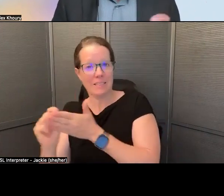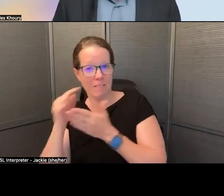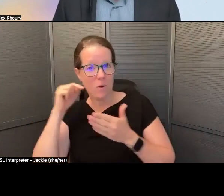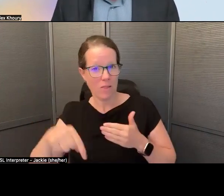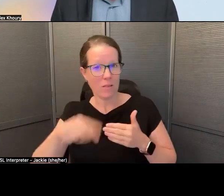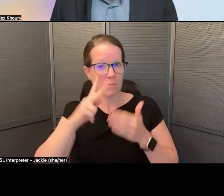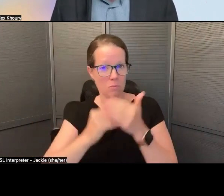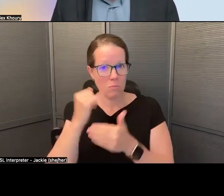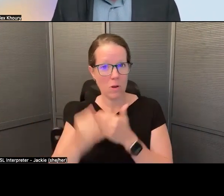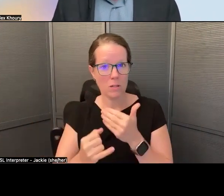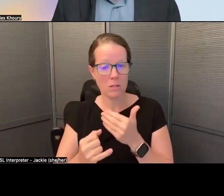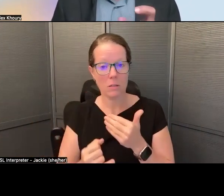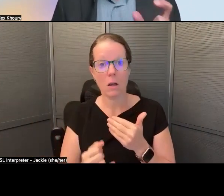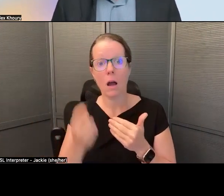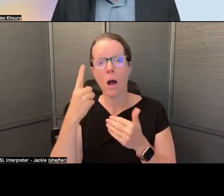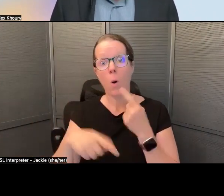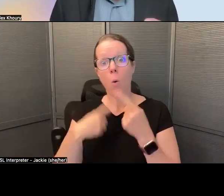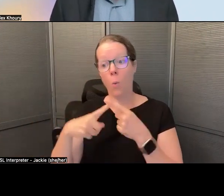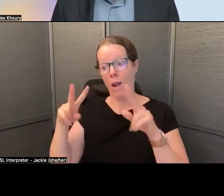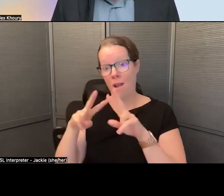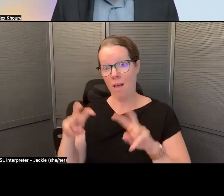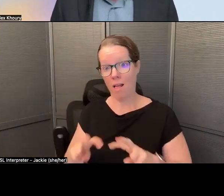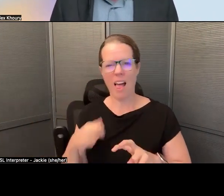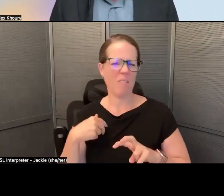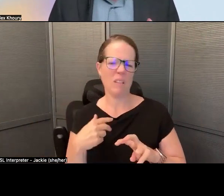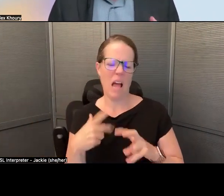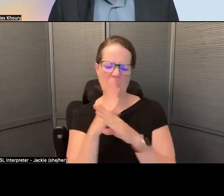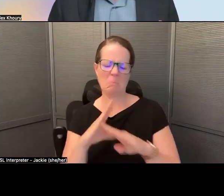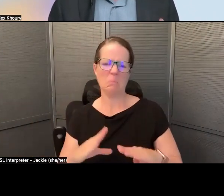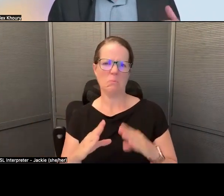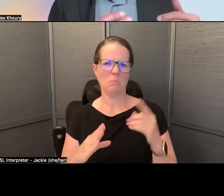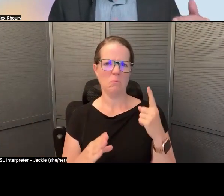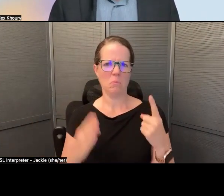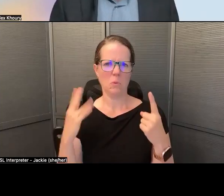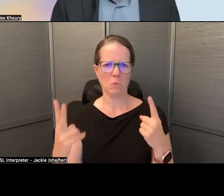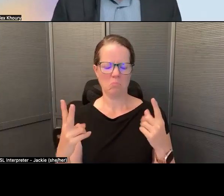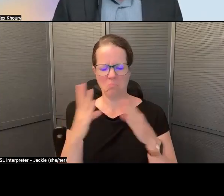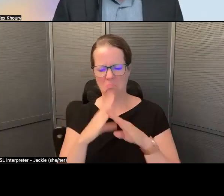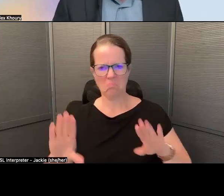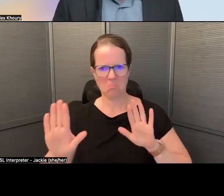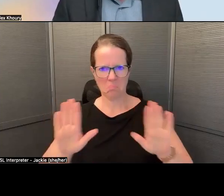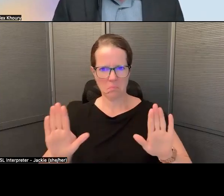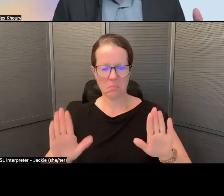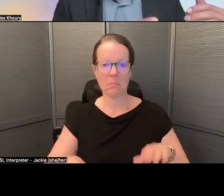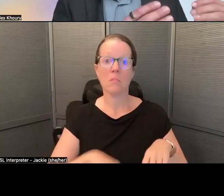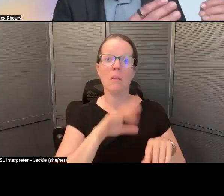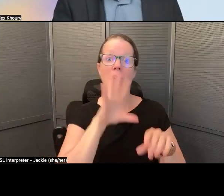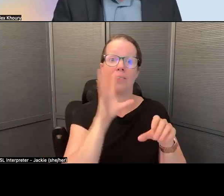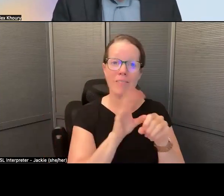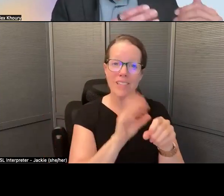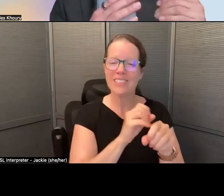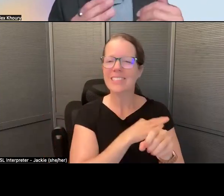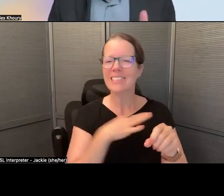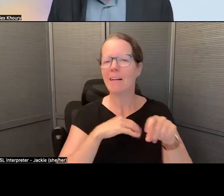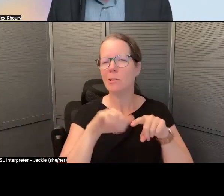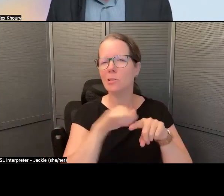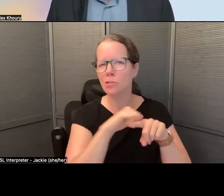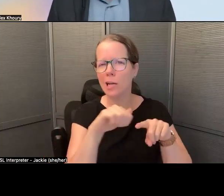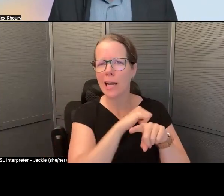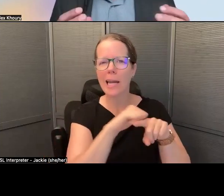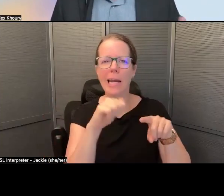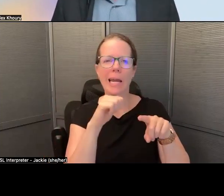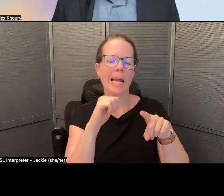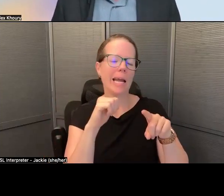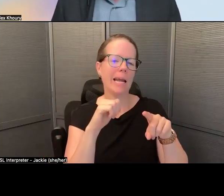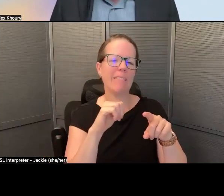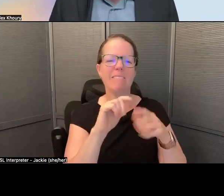into two, what we could call the unit staff training phase. That's the interventions that Julianne discussed, that phase 1, phase 2,